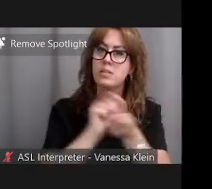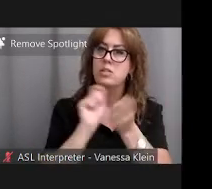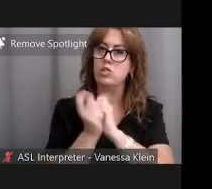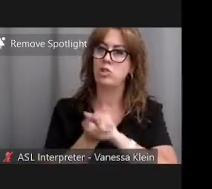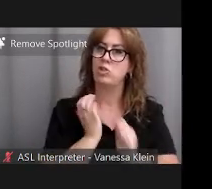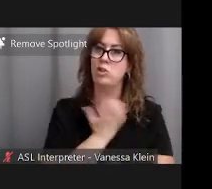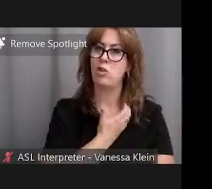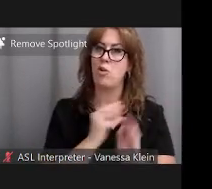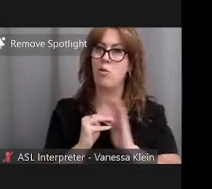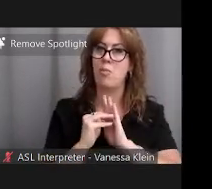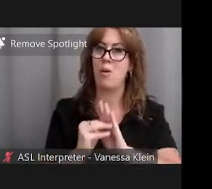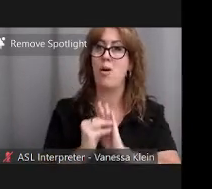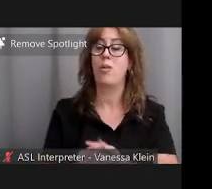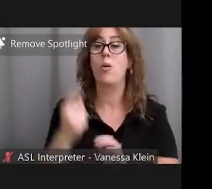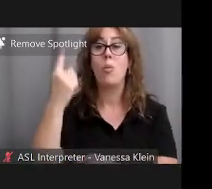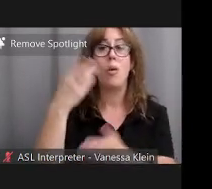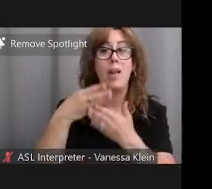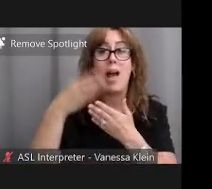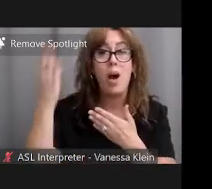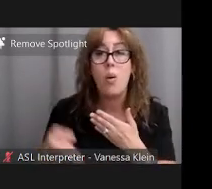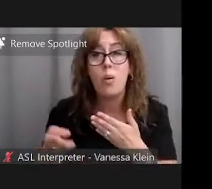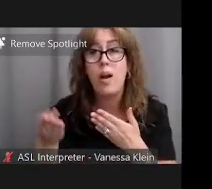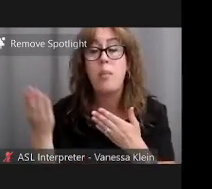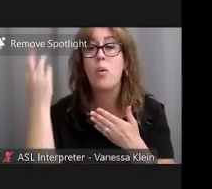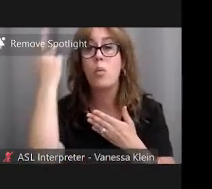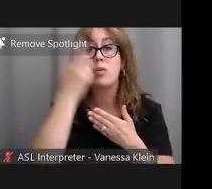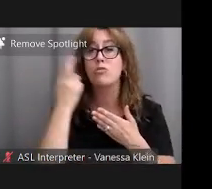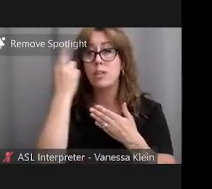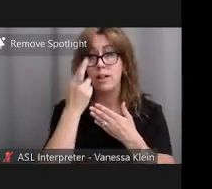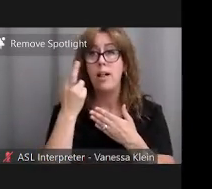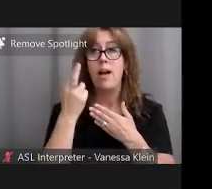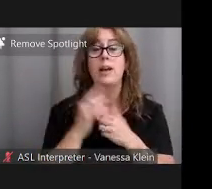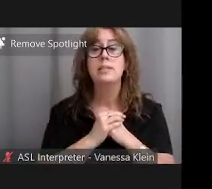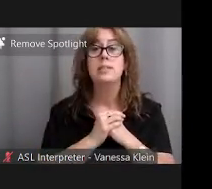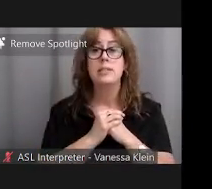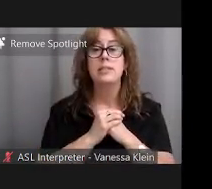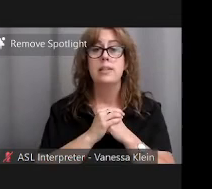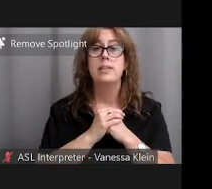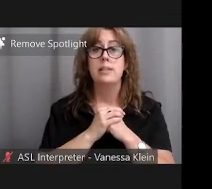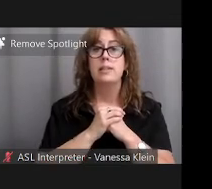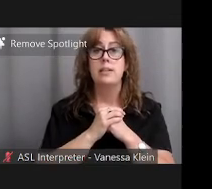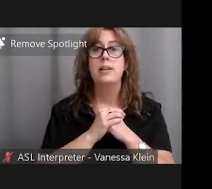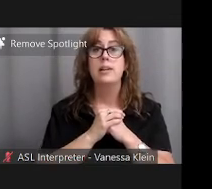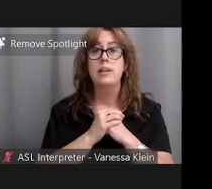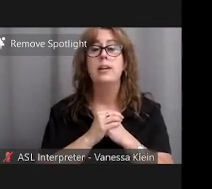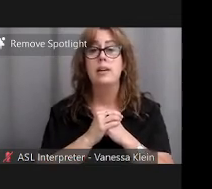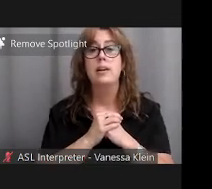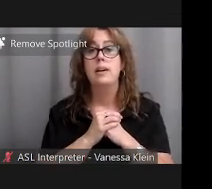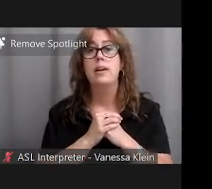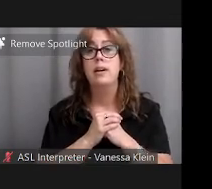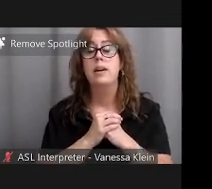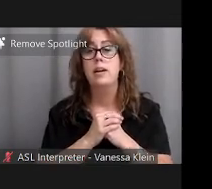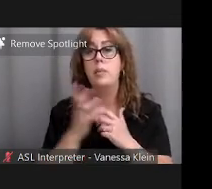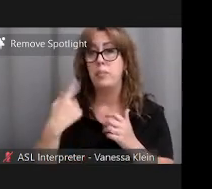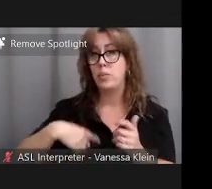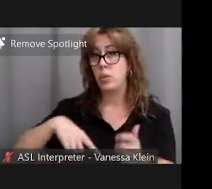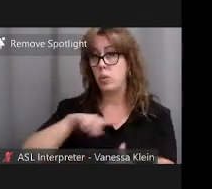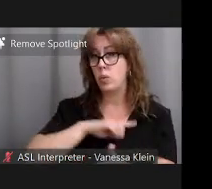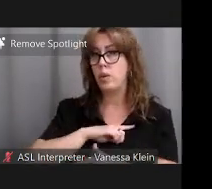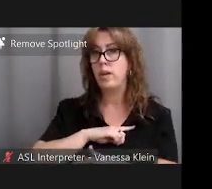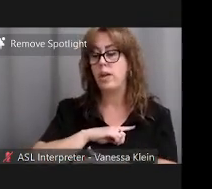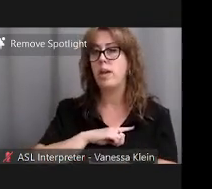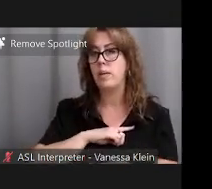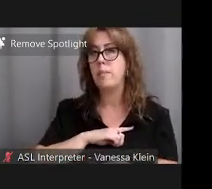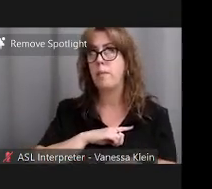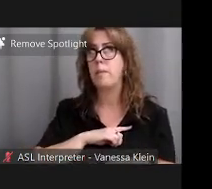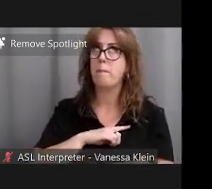the outcomes that we realized was that we had kind of created, even through a kind